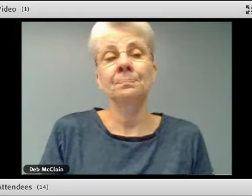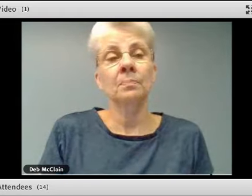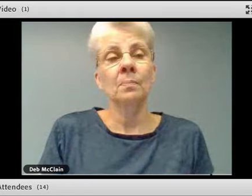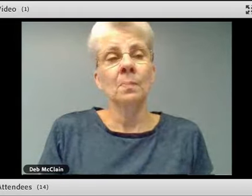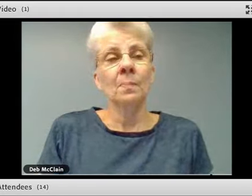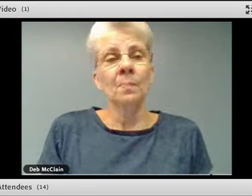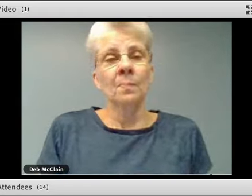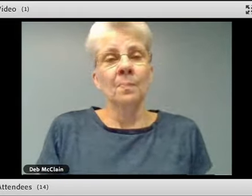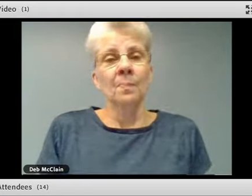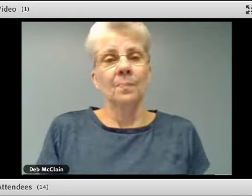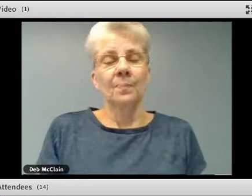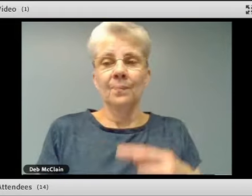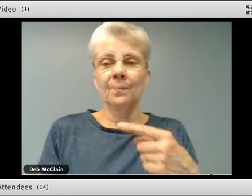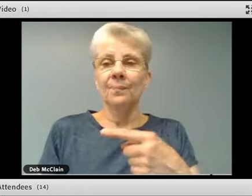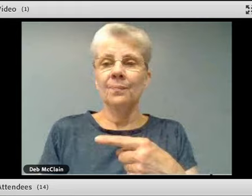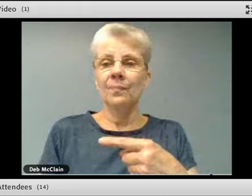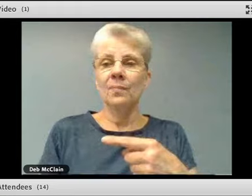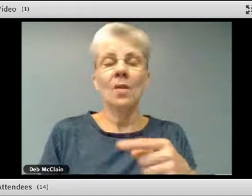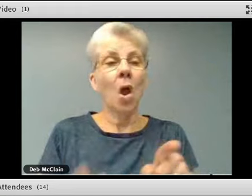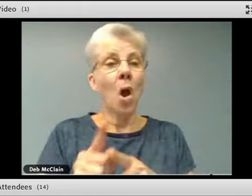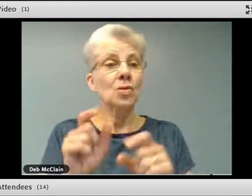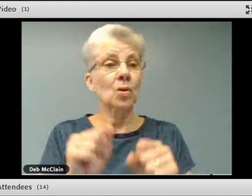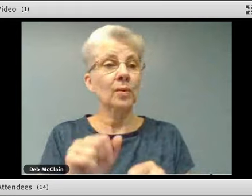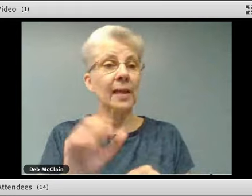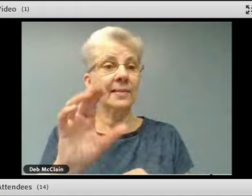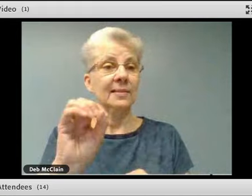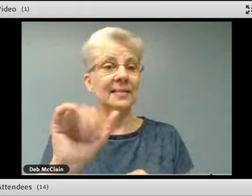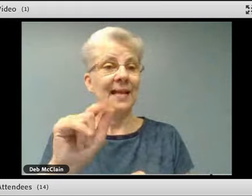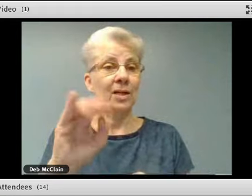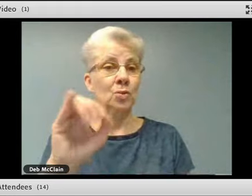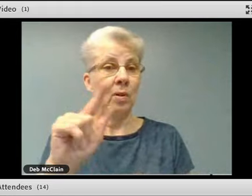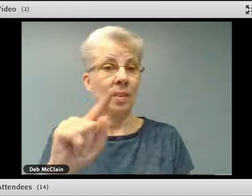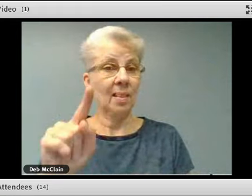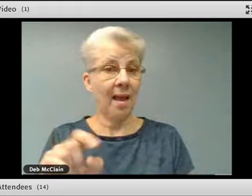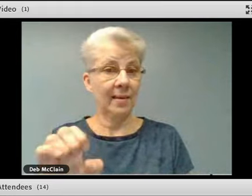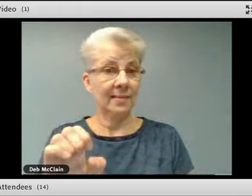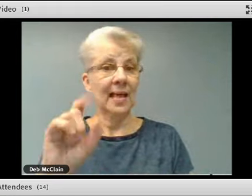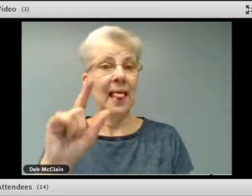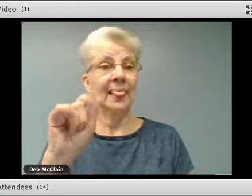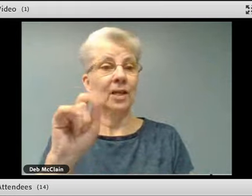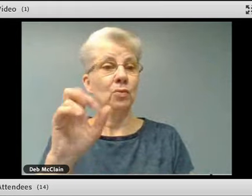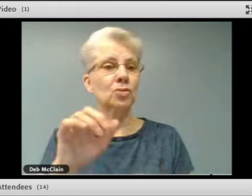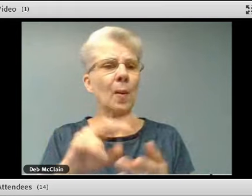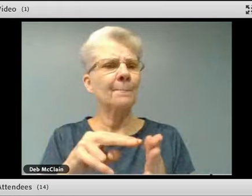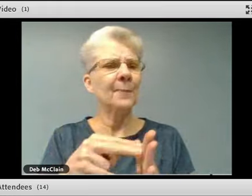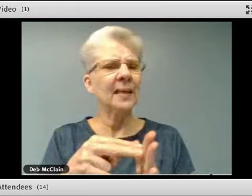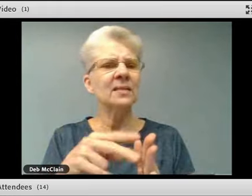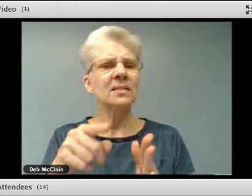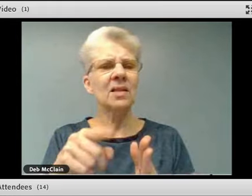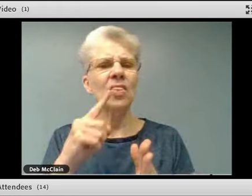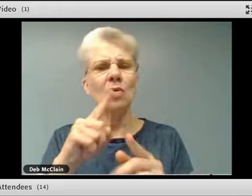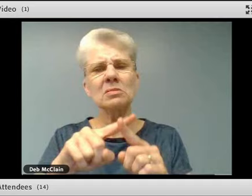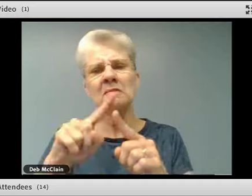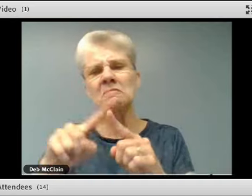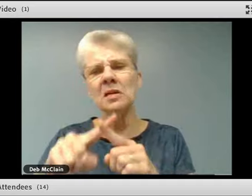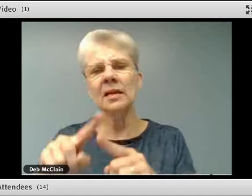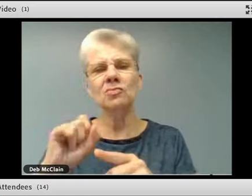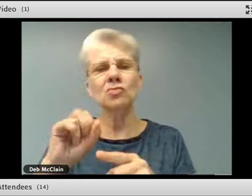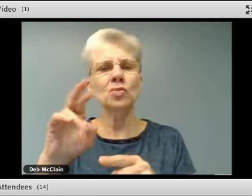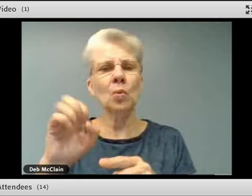You can also use it to contextualize literature. So there are various primary source sets around